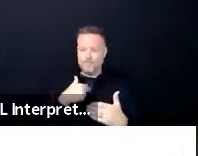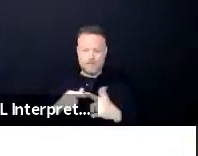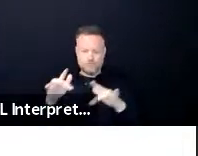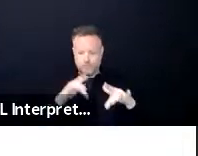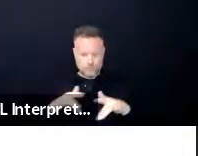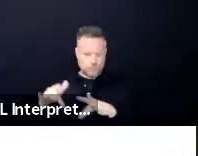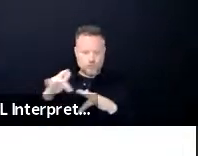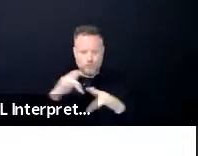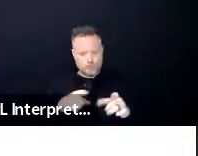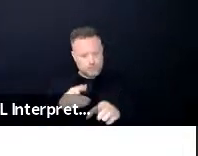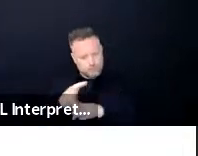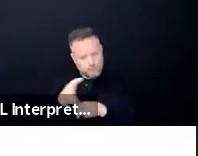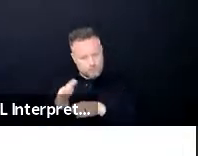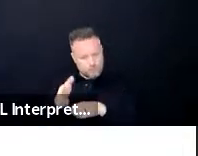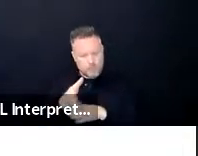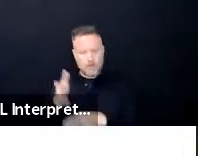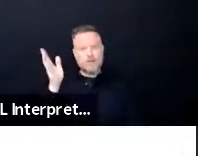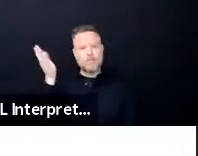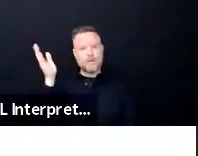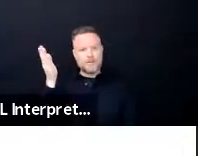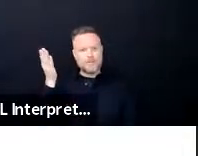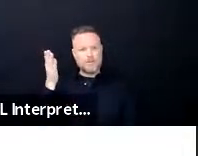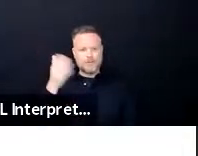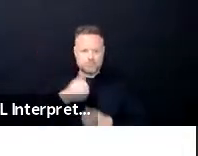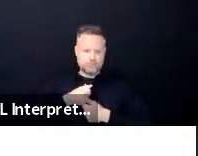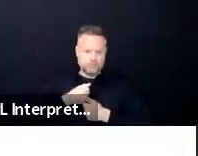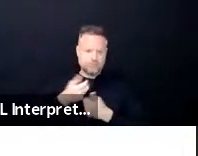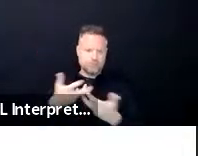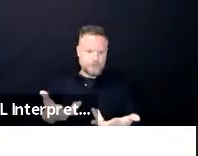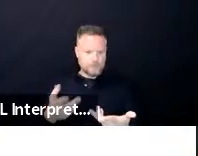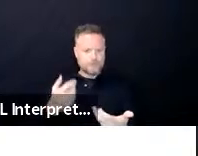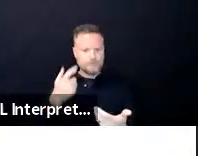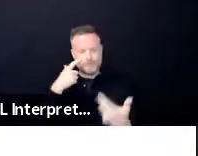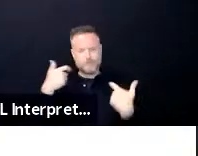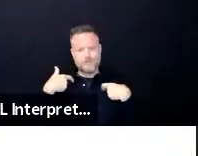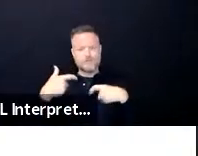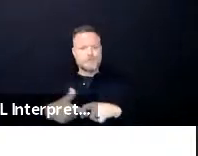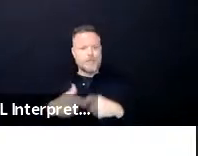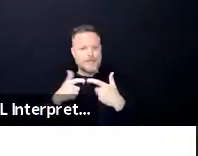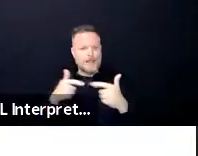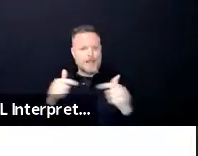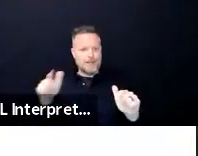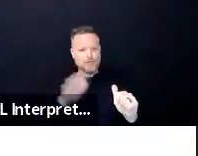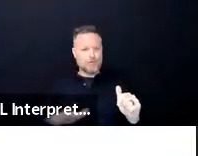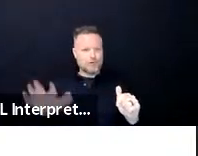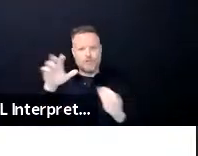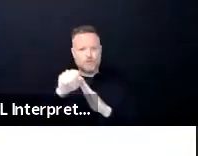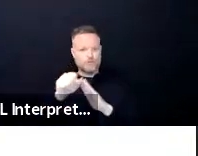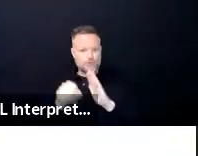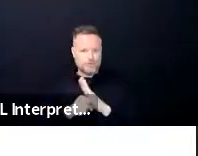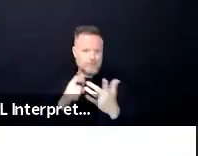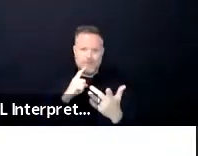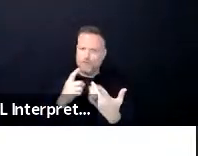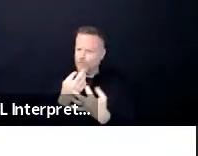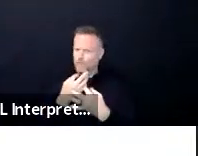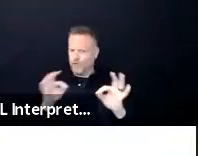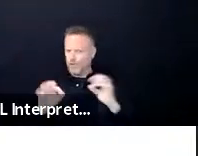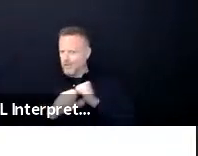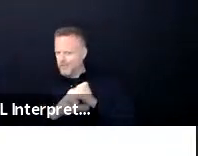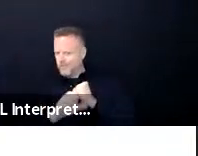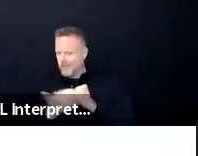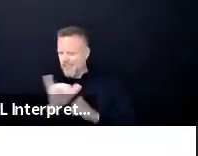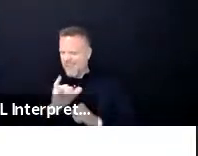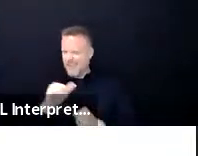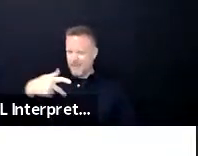very professionally. And then we're able to deliver them, and TV stations across the state are running them for free as a PSA.